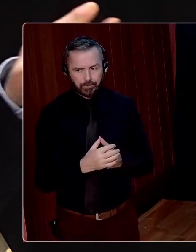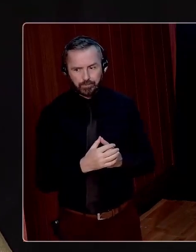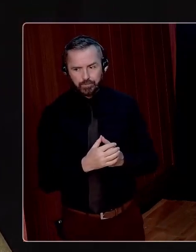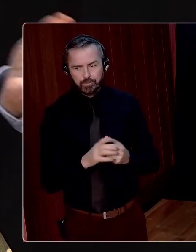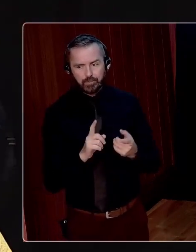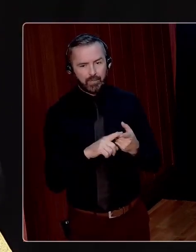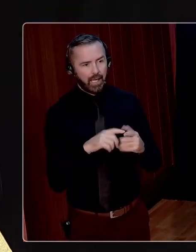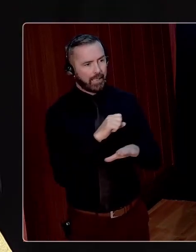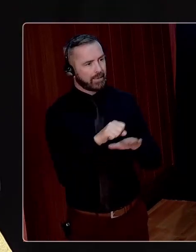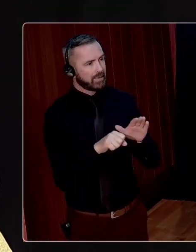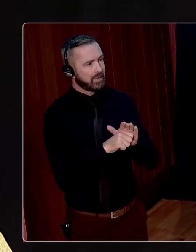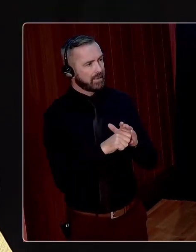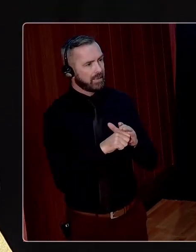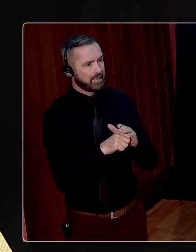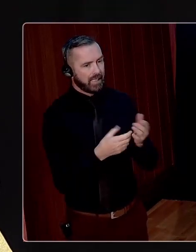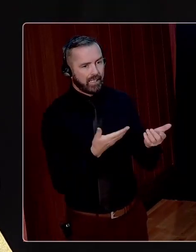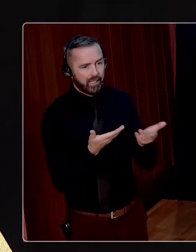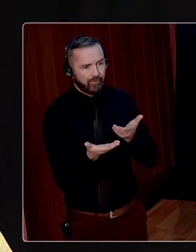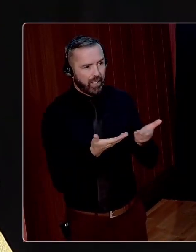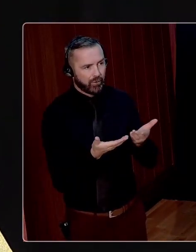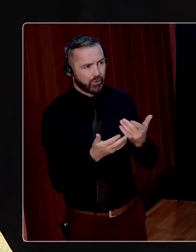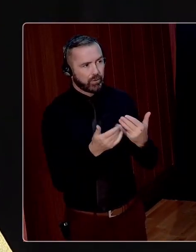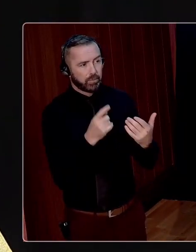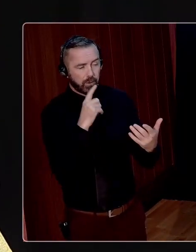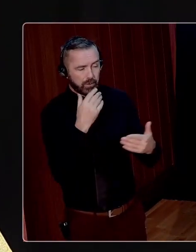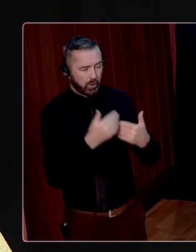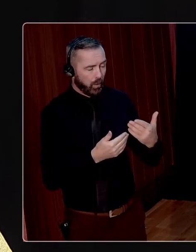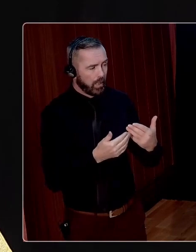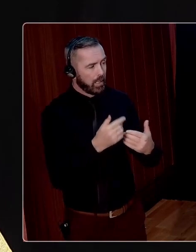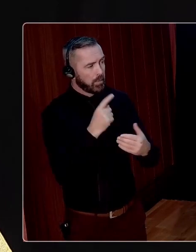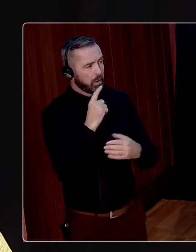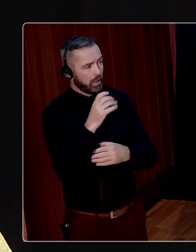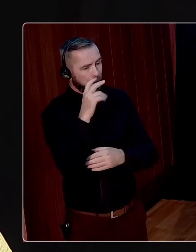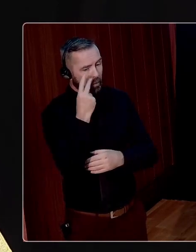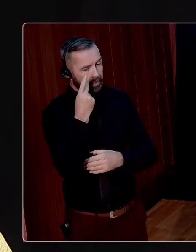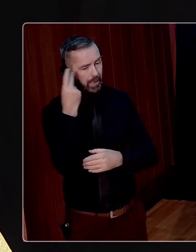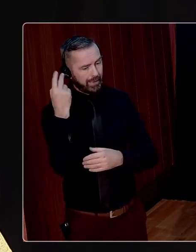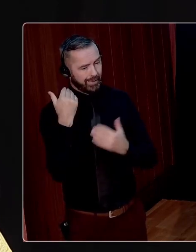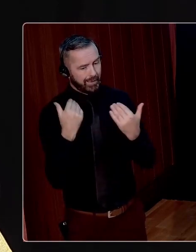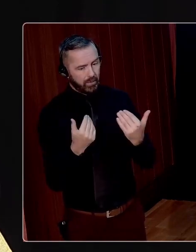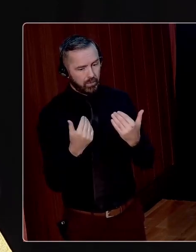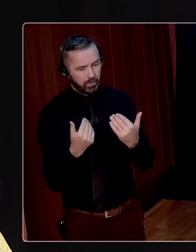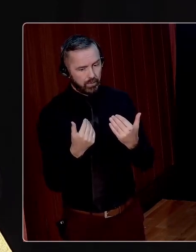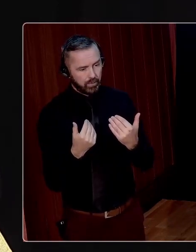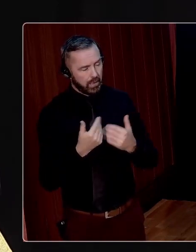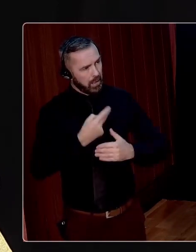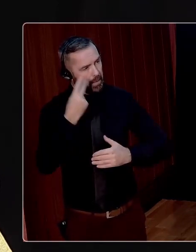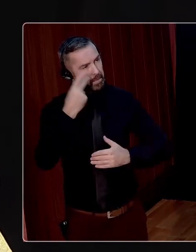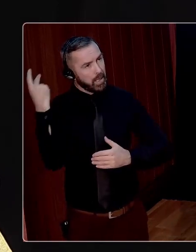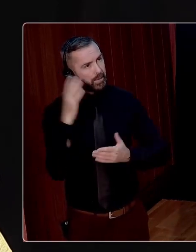And state matters, state affairs, legal affairs, and so forth. But looking back now, looking back as far